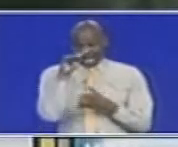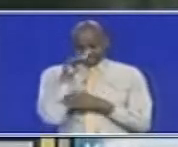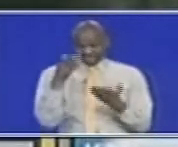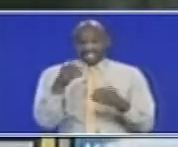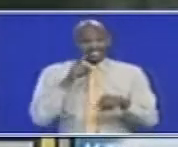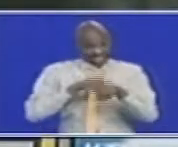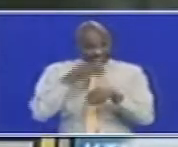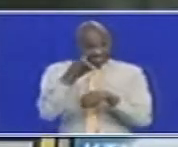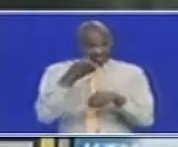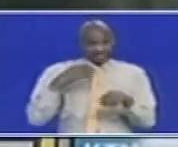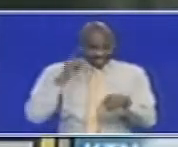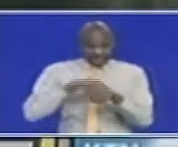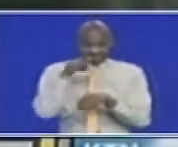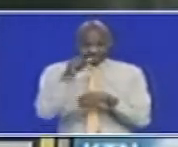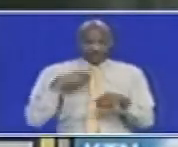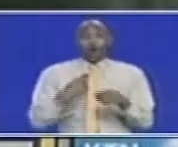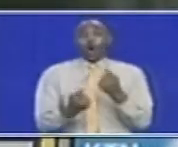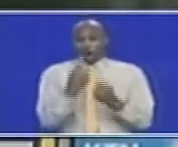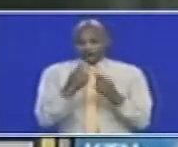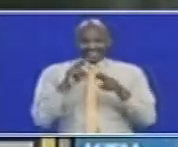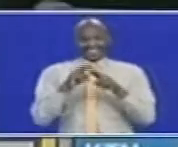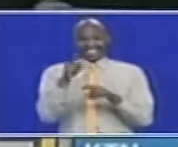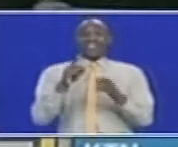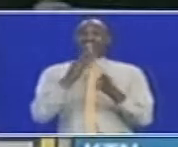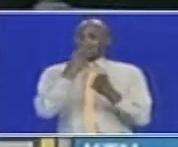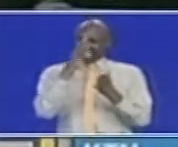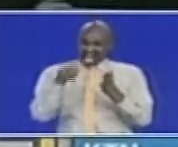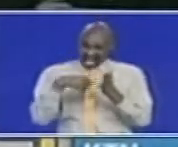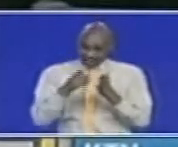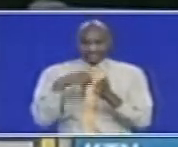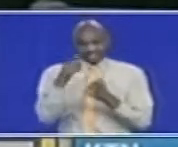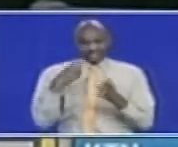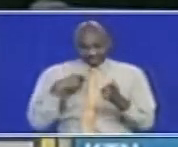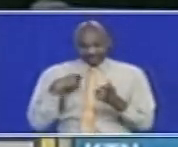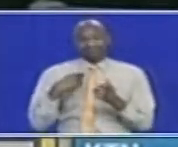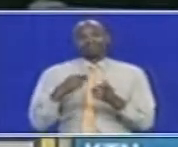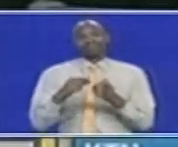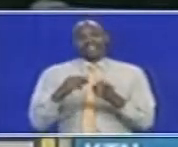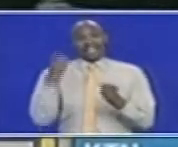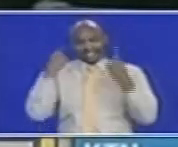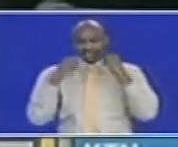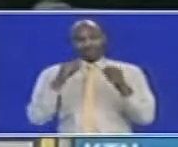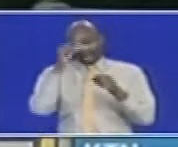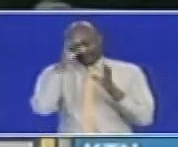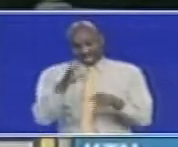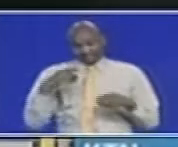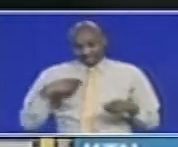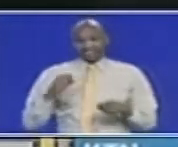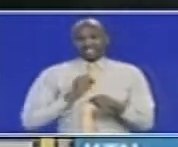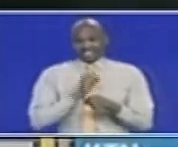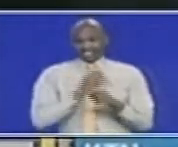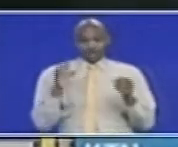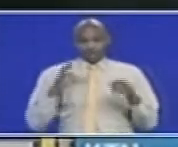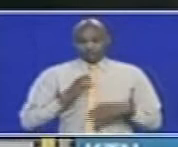was Paul Chepkwony's turn on the hot seat. For 3 hours, the embattled Kericho governor sat before a special Senate committee